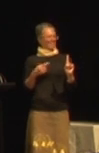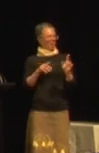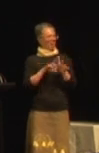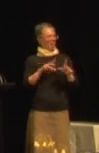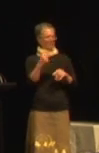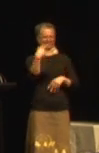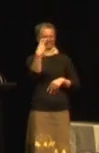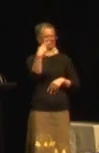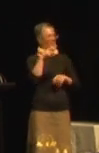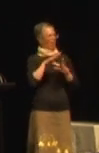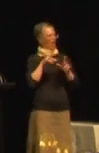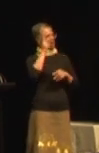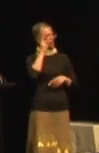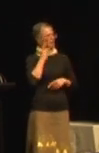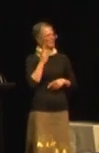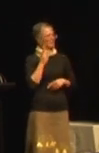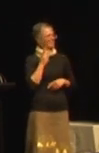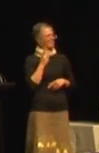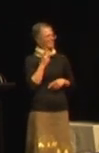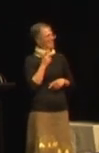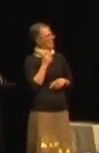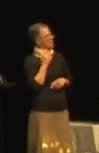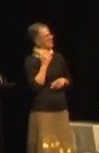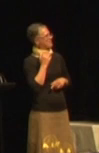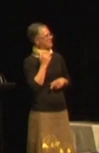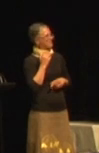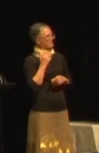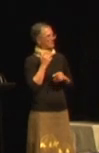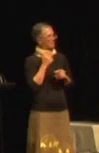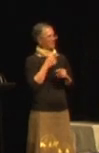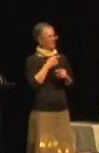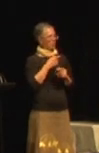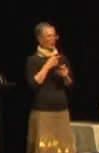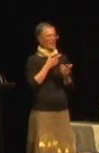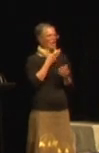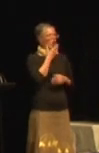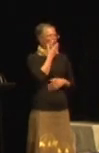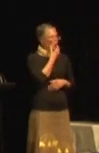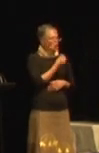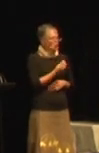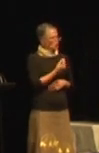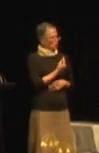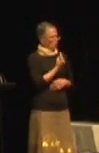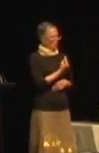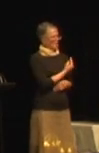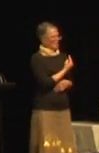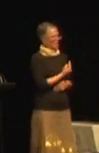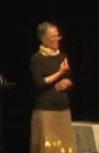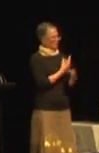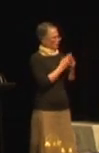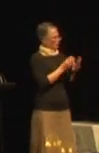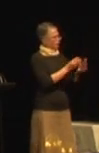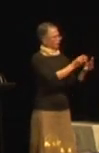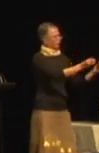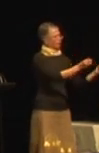And the ideas that the UN stands for, the work and values, are kind of epic, not something we're used to dealing with on our own independently. So you can